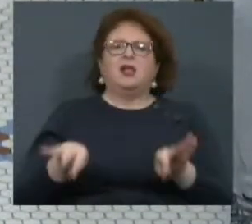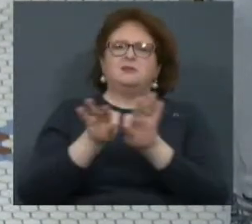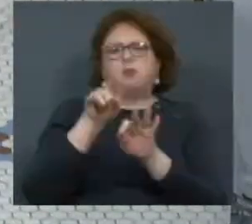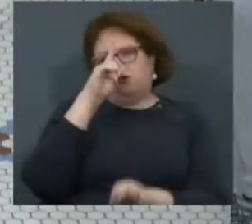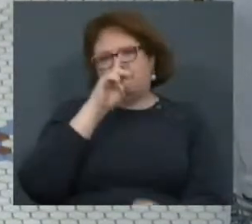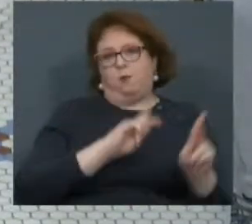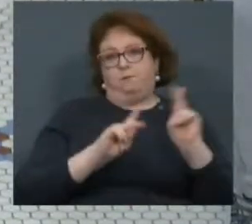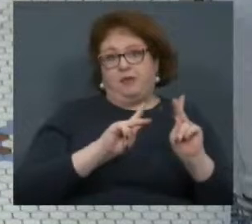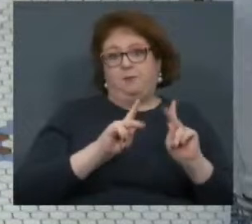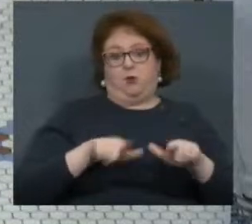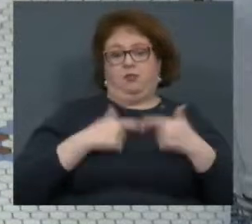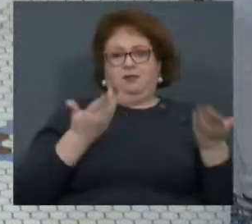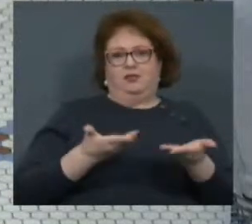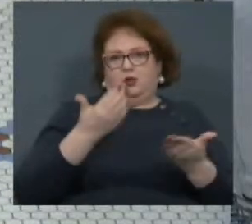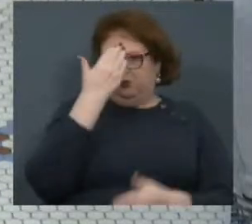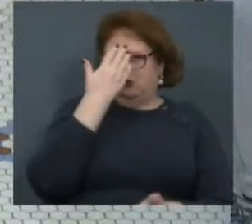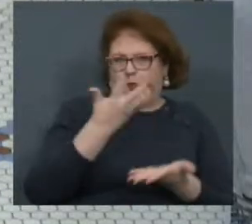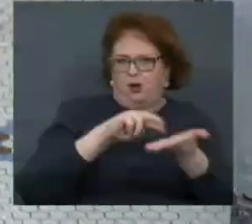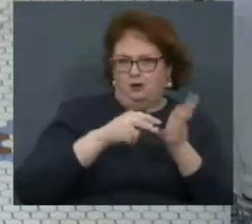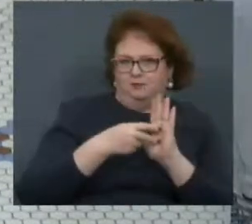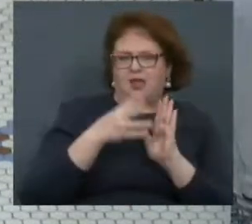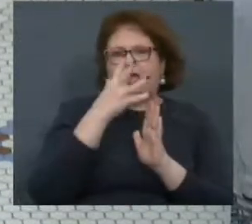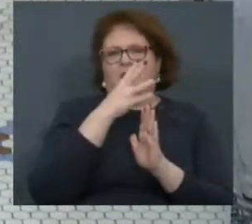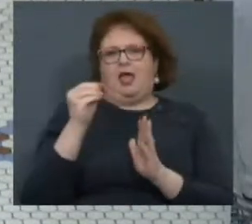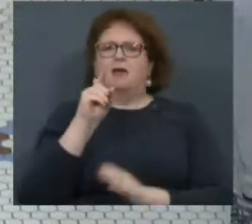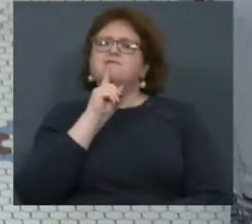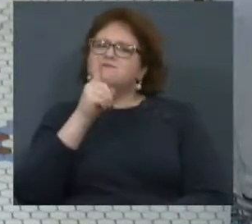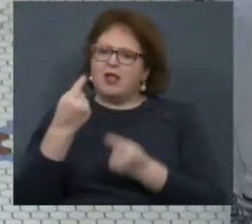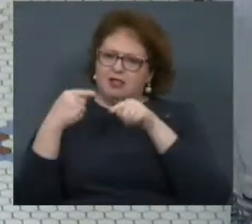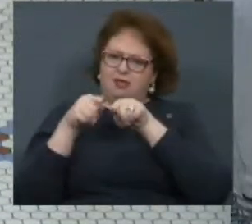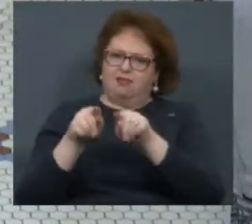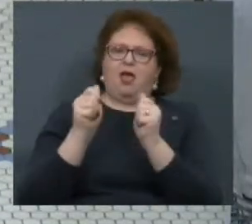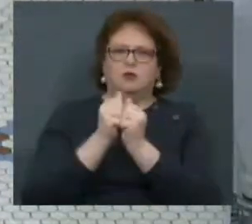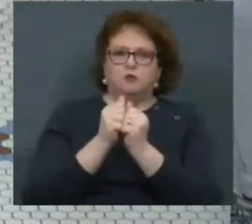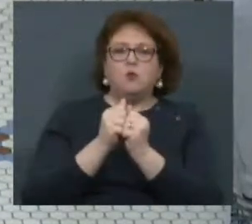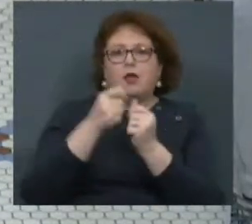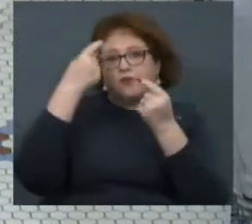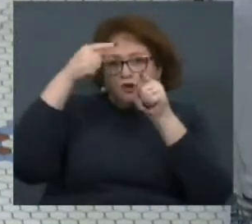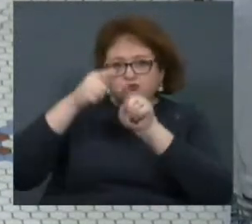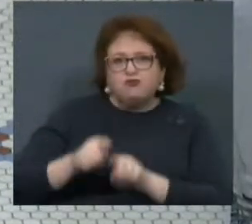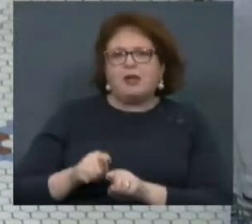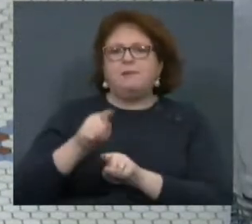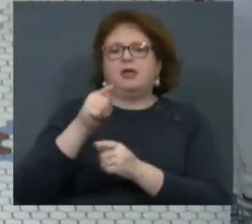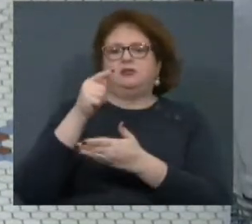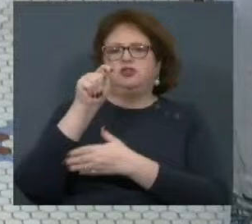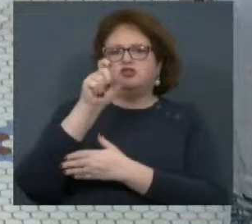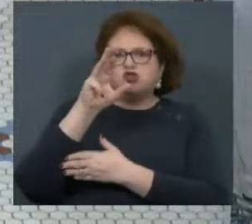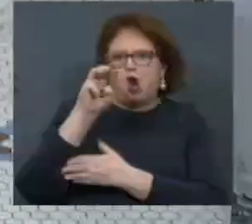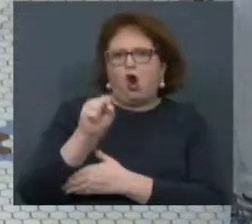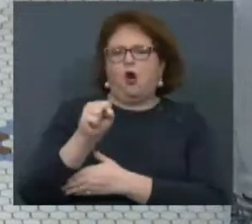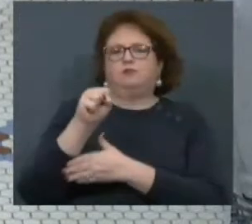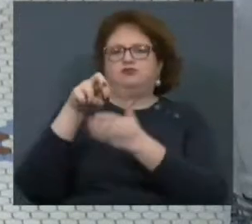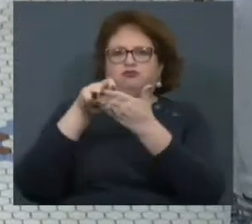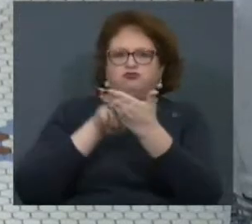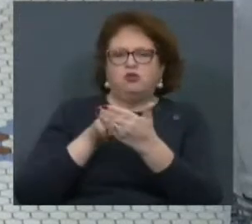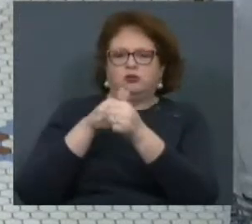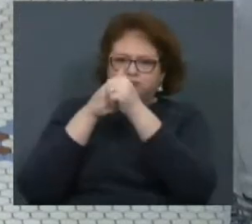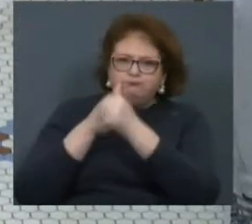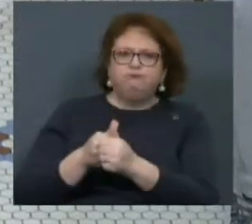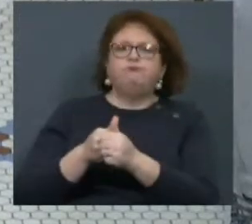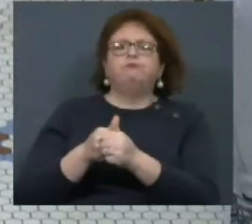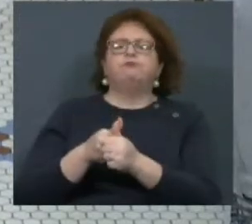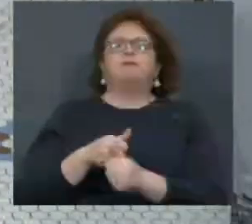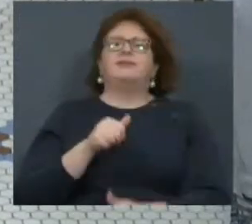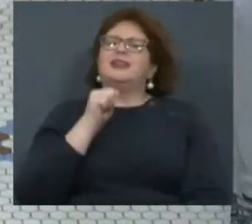is and to confirm whether it aligns with the terms and the scopes of this agreement. In closing, this is not about rejecting public safety. It's